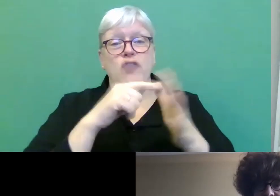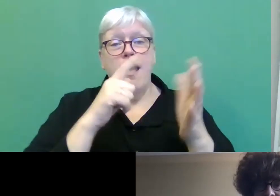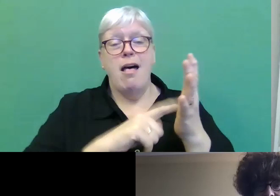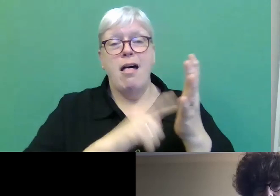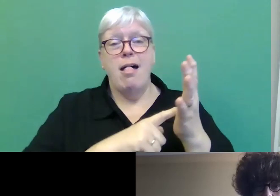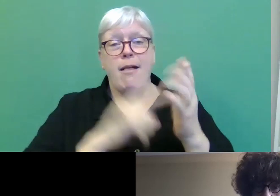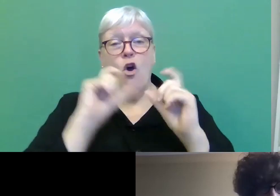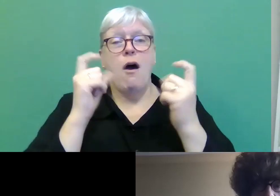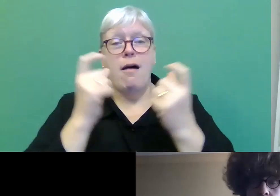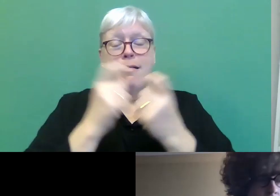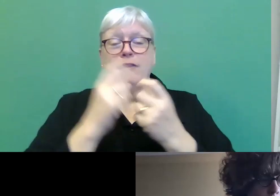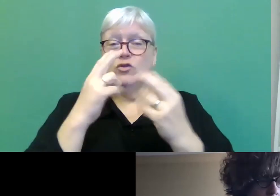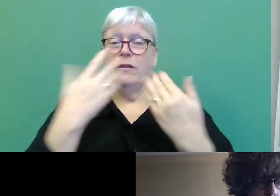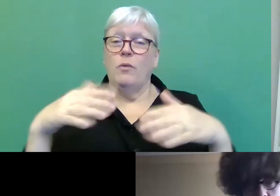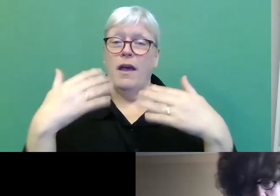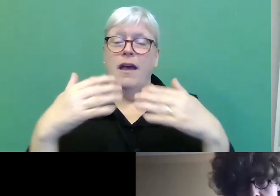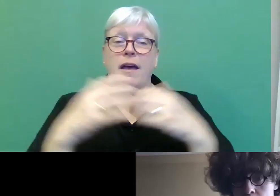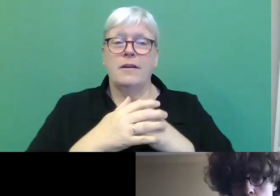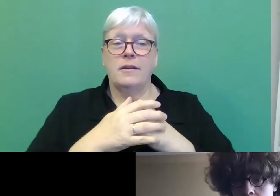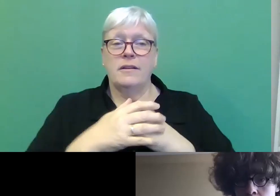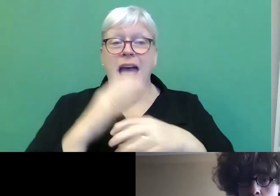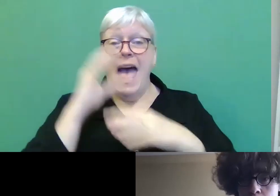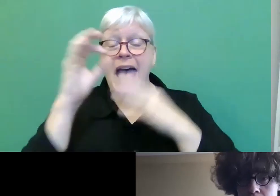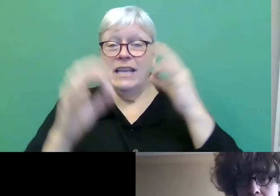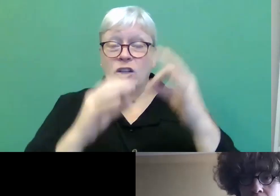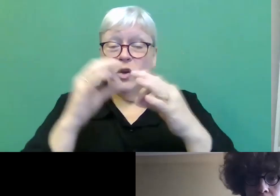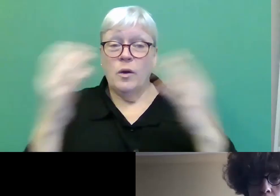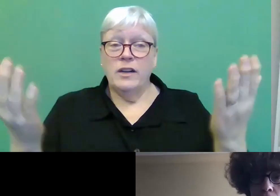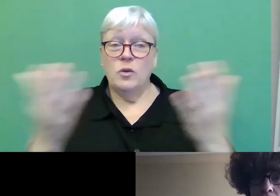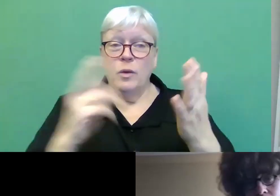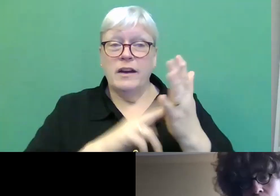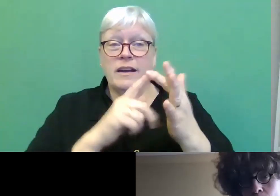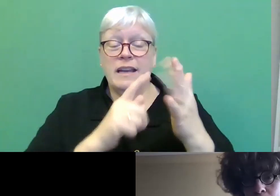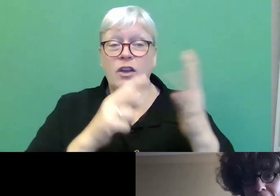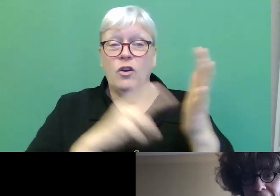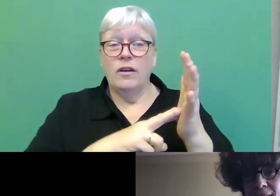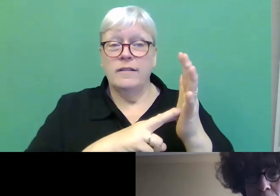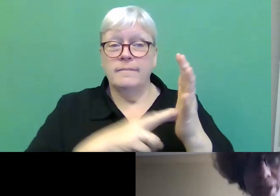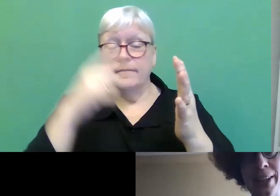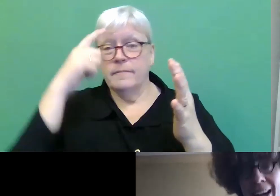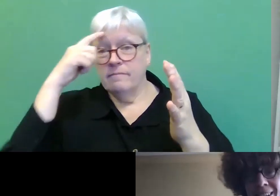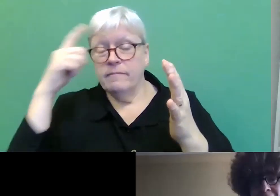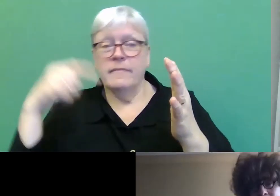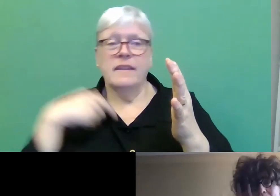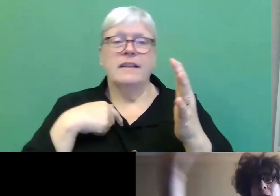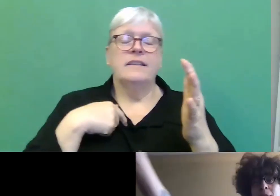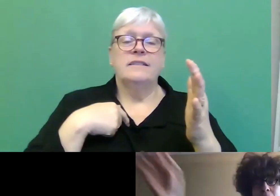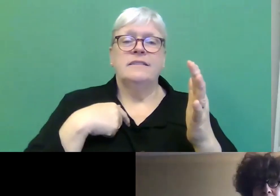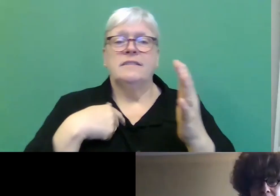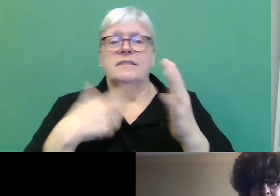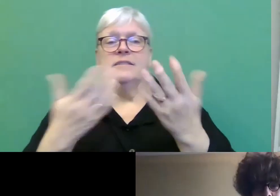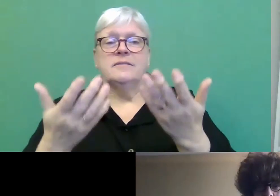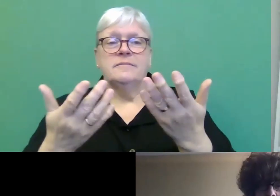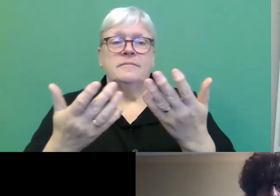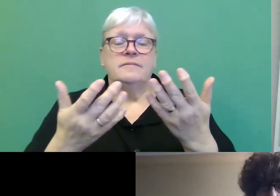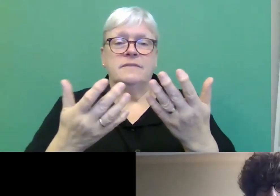just very cool. I actually inquired where the neons were. I was hoping to get it for above my bed Oh, or yeah. something like that. I